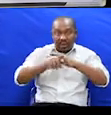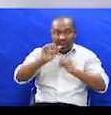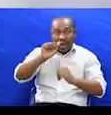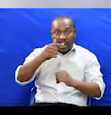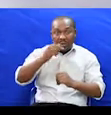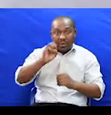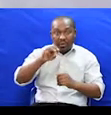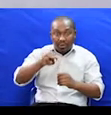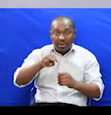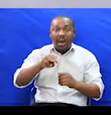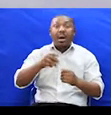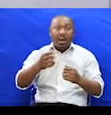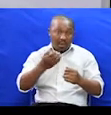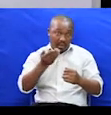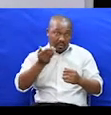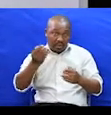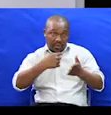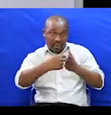was Ernest Rutherford.